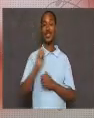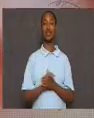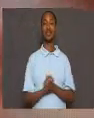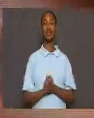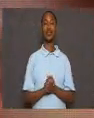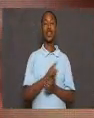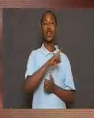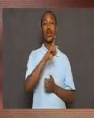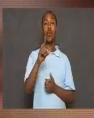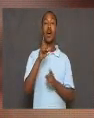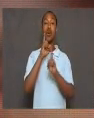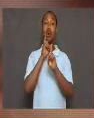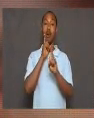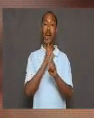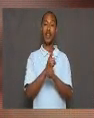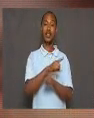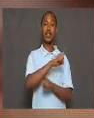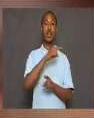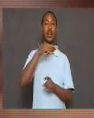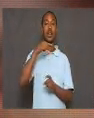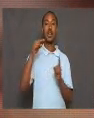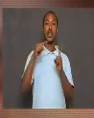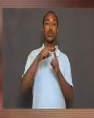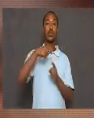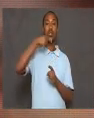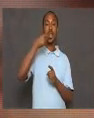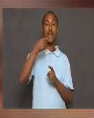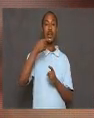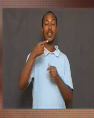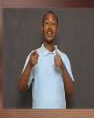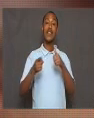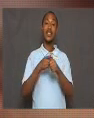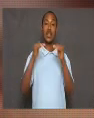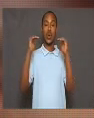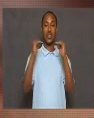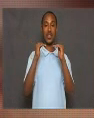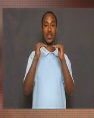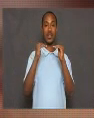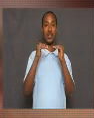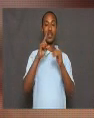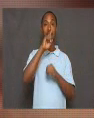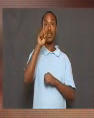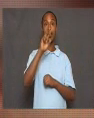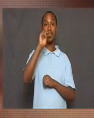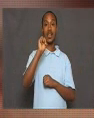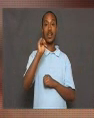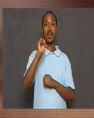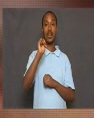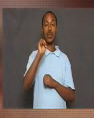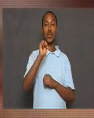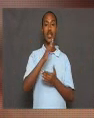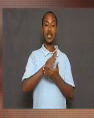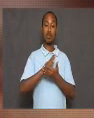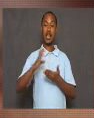equations? You were correct to say that in the first equation, zinc